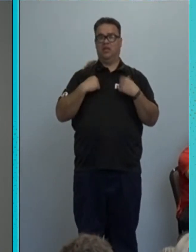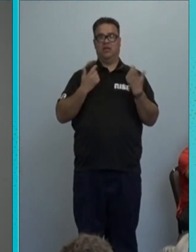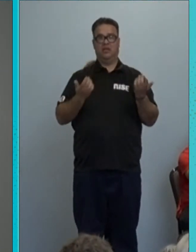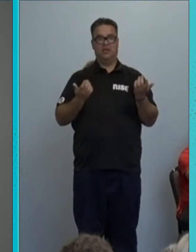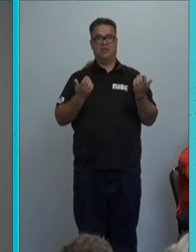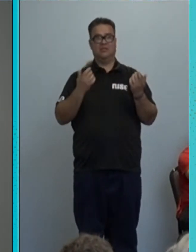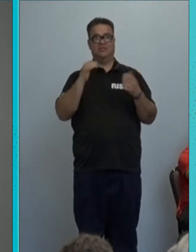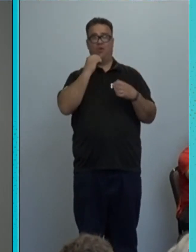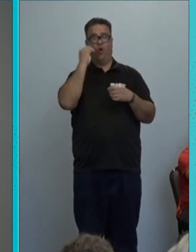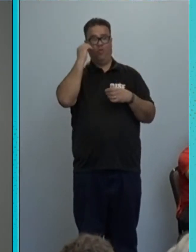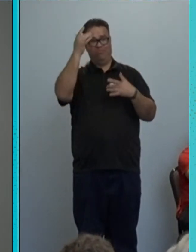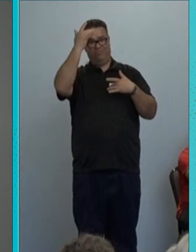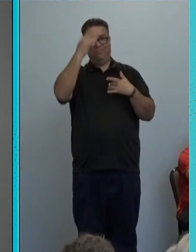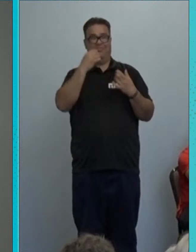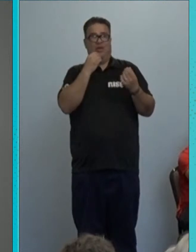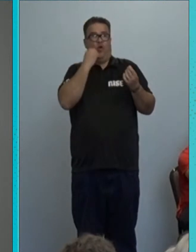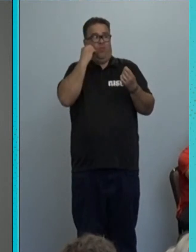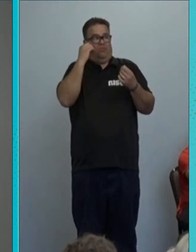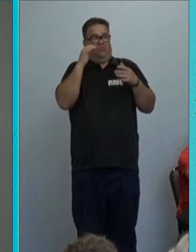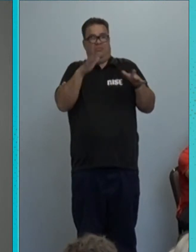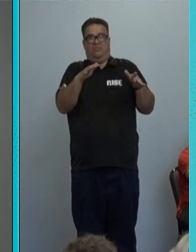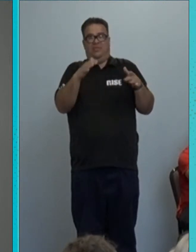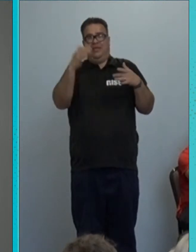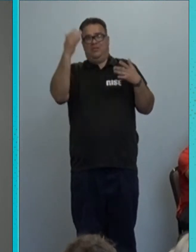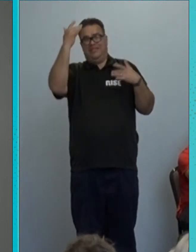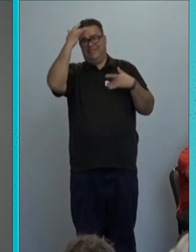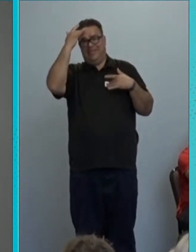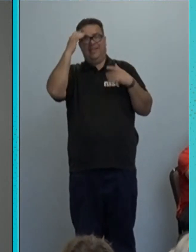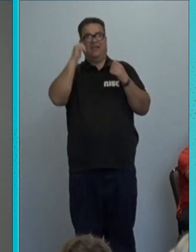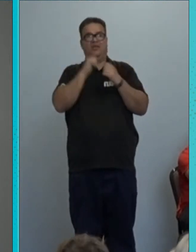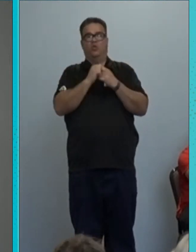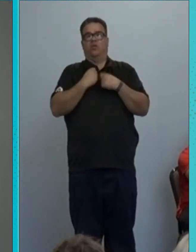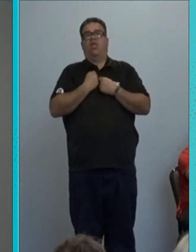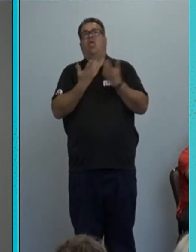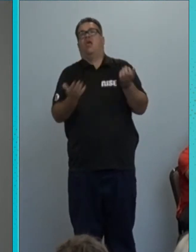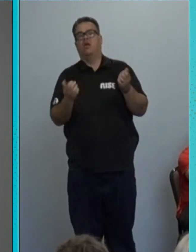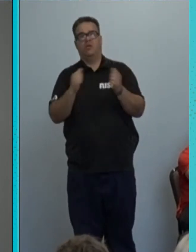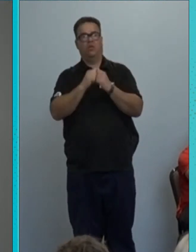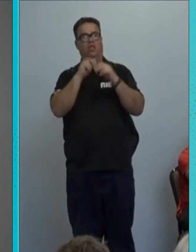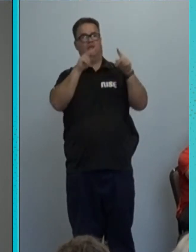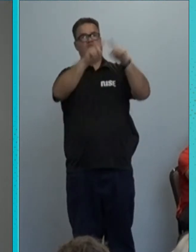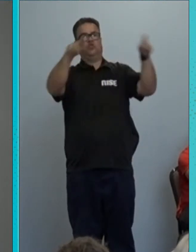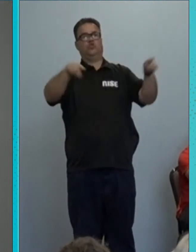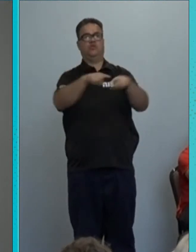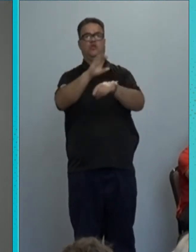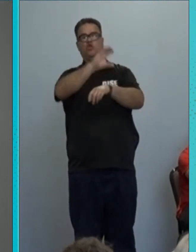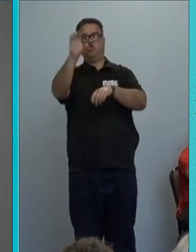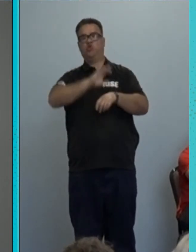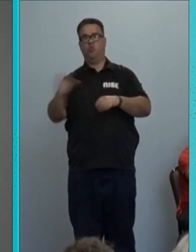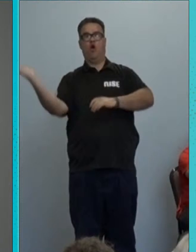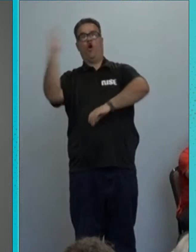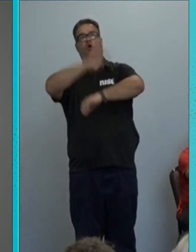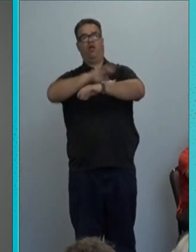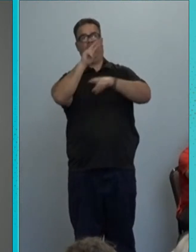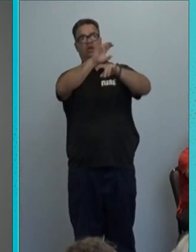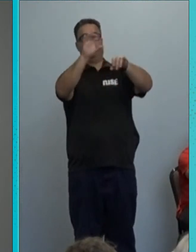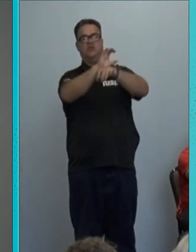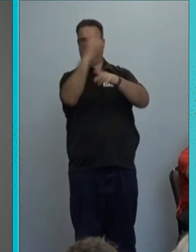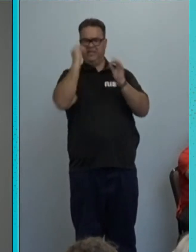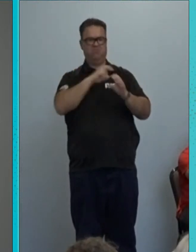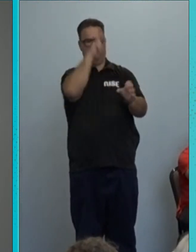in my house. I was sick of, staring at my Zoom screen. And so I got in my